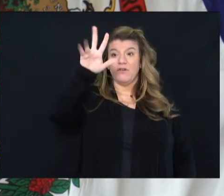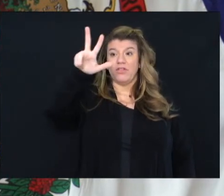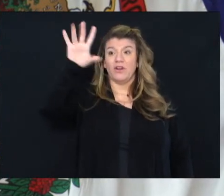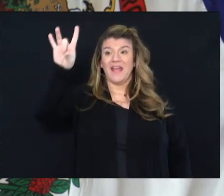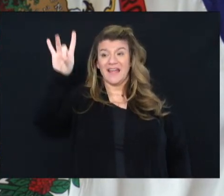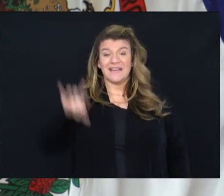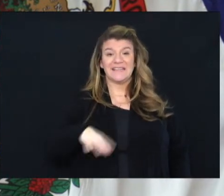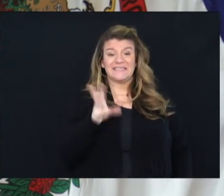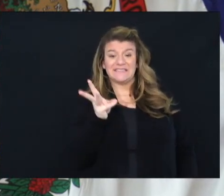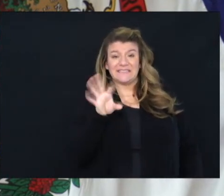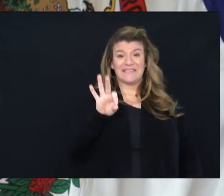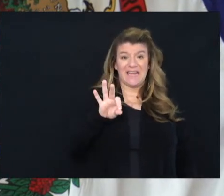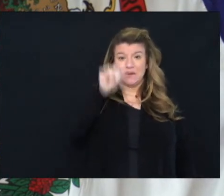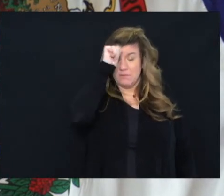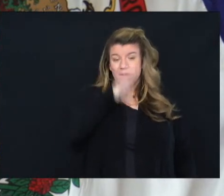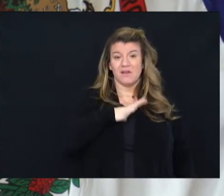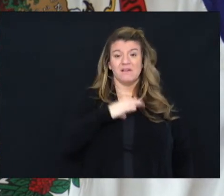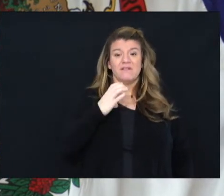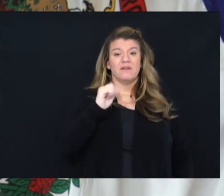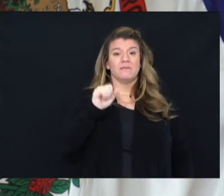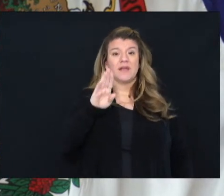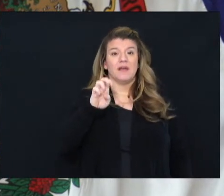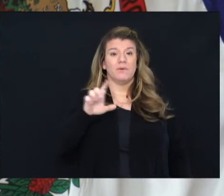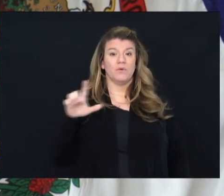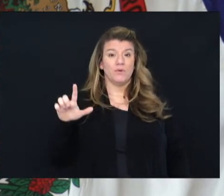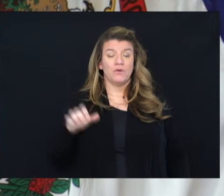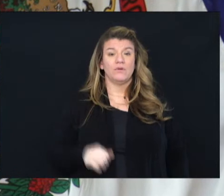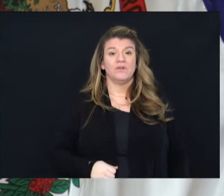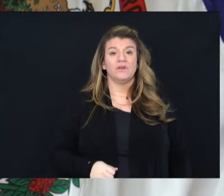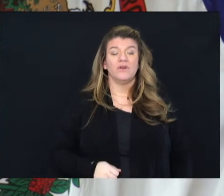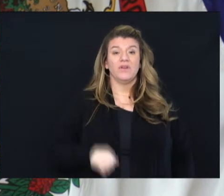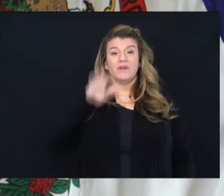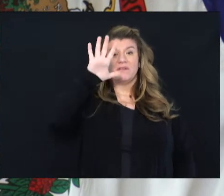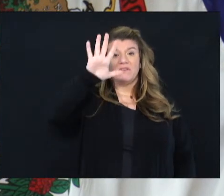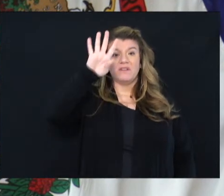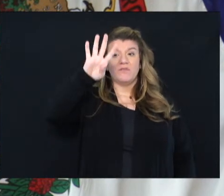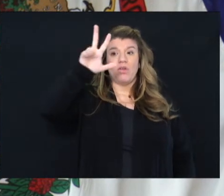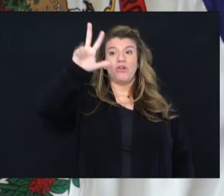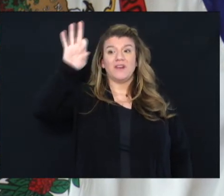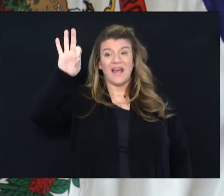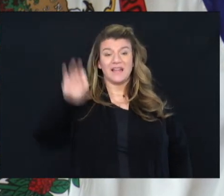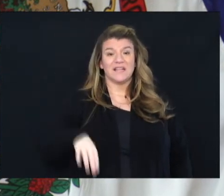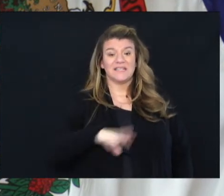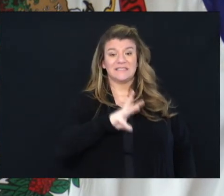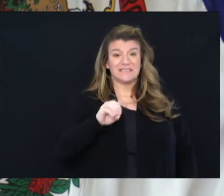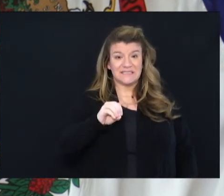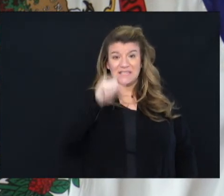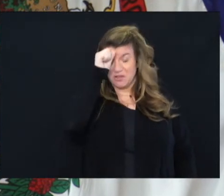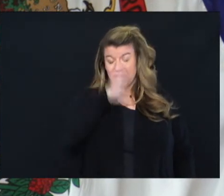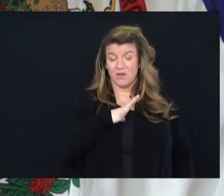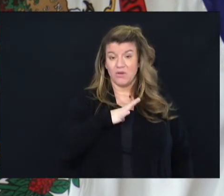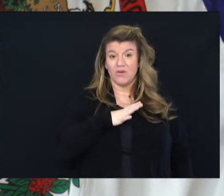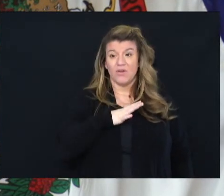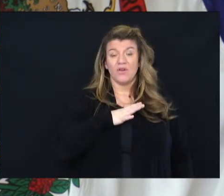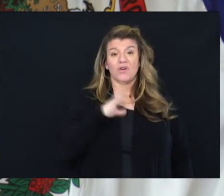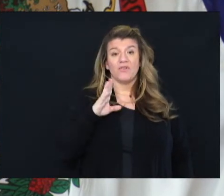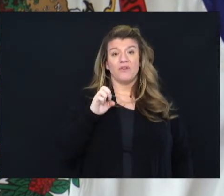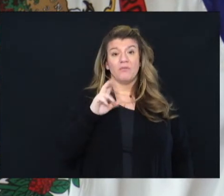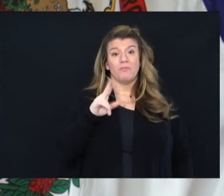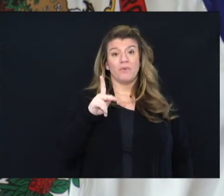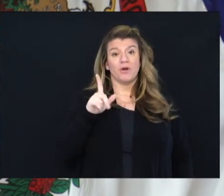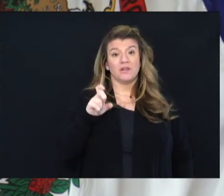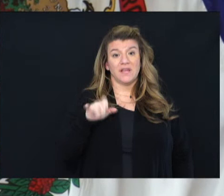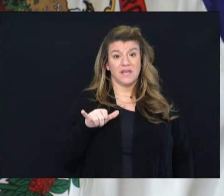5,438th death, a 69-year-old male from Cabell County. The 5,439th death, a 60-year-old male from Berkeley